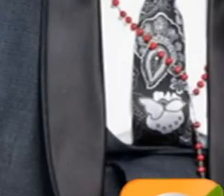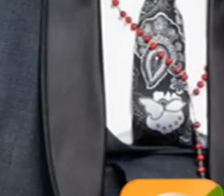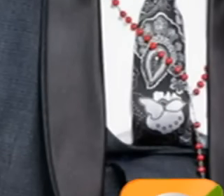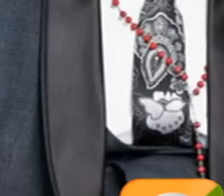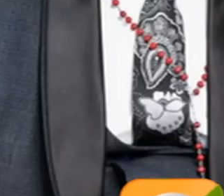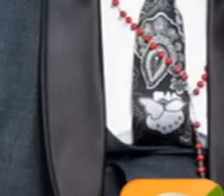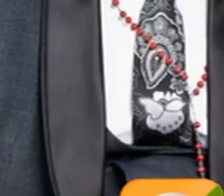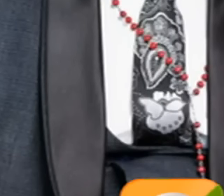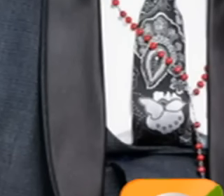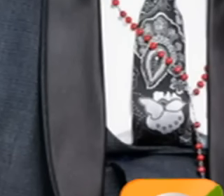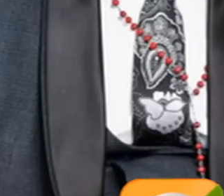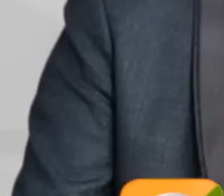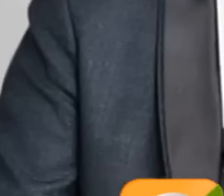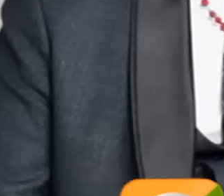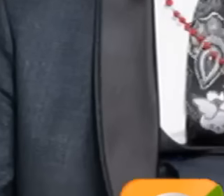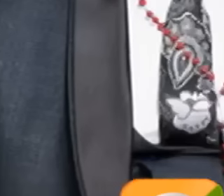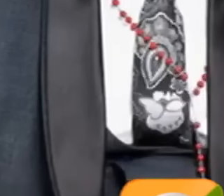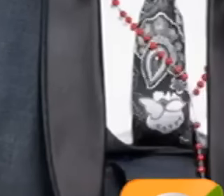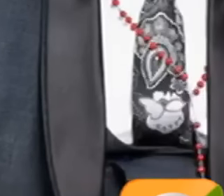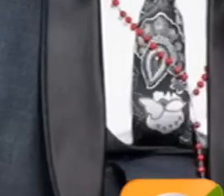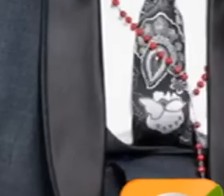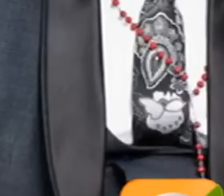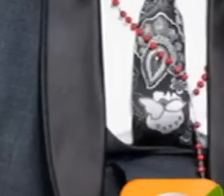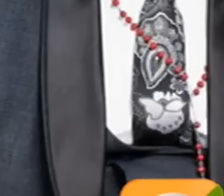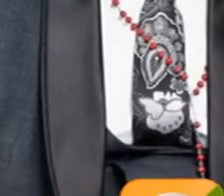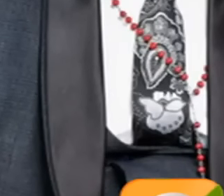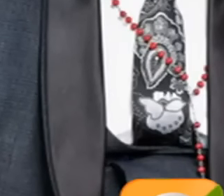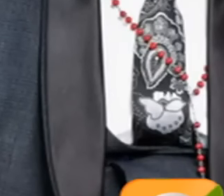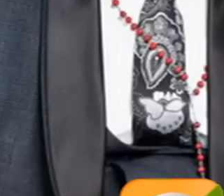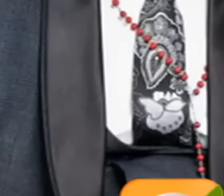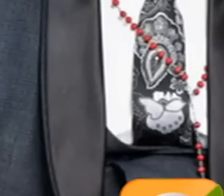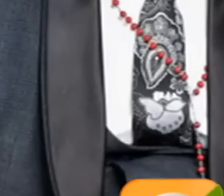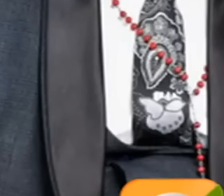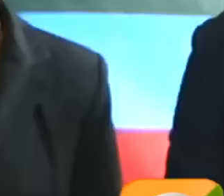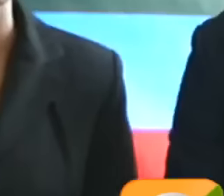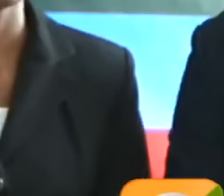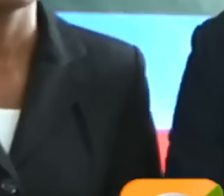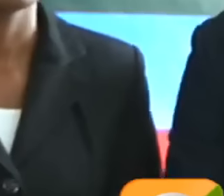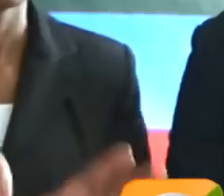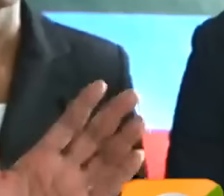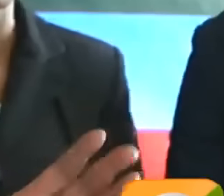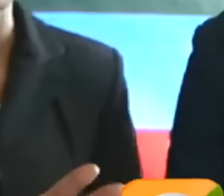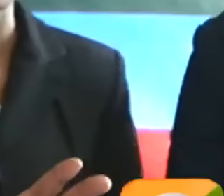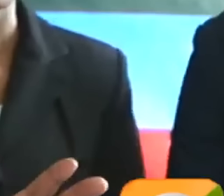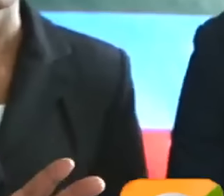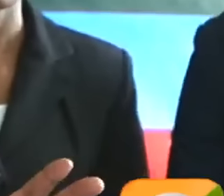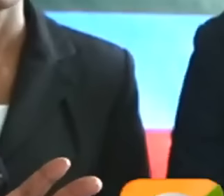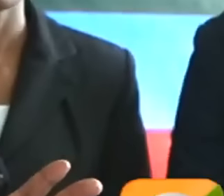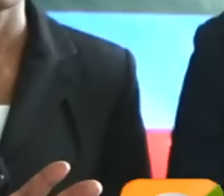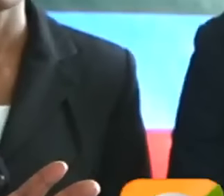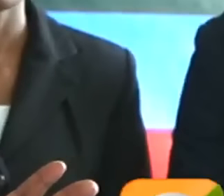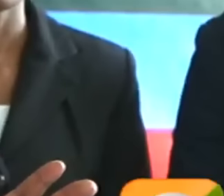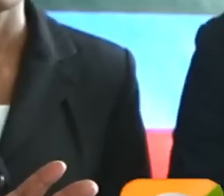strategizing ways to outmaneuver potential opponents in the game of political chess. We in this committee